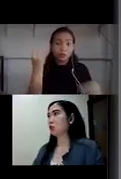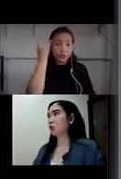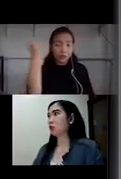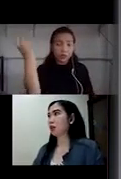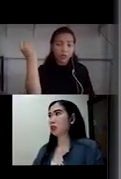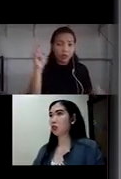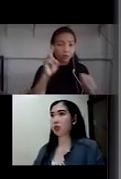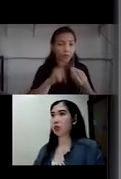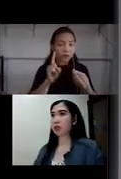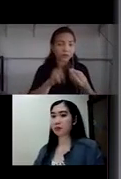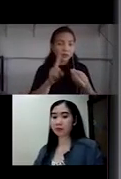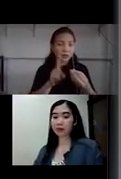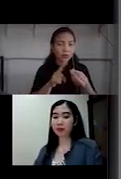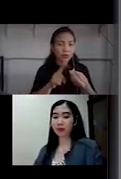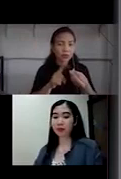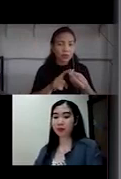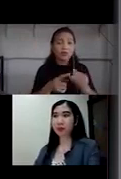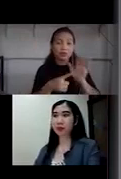ganito po ang itsura niya.